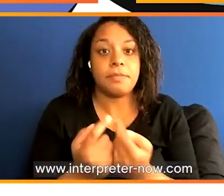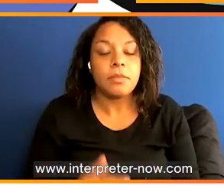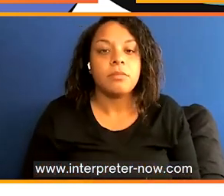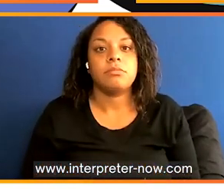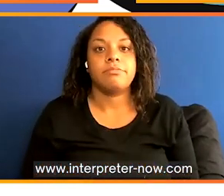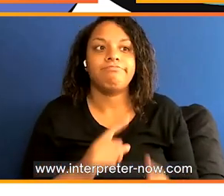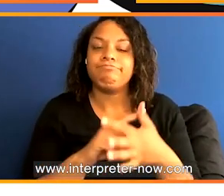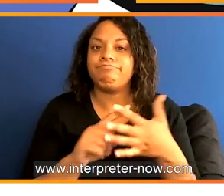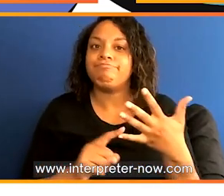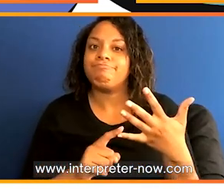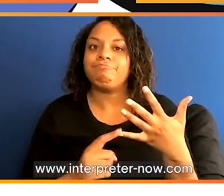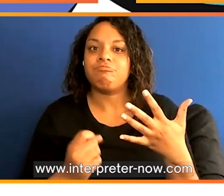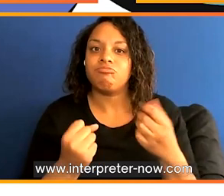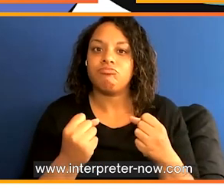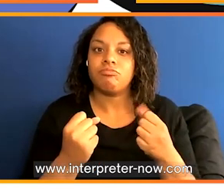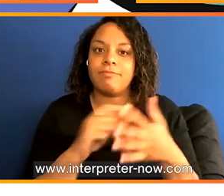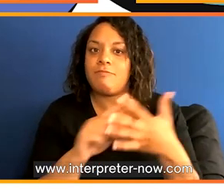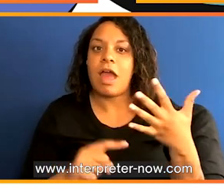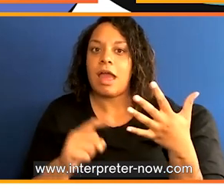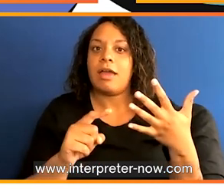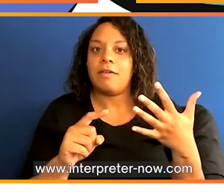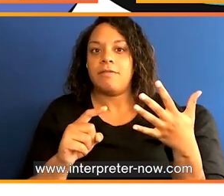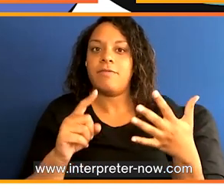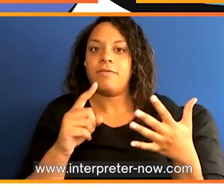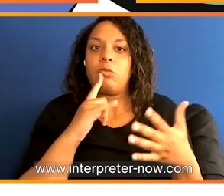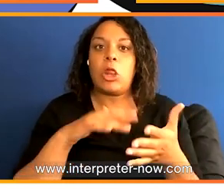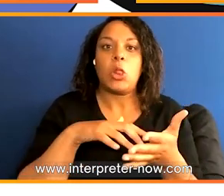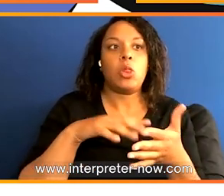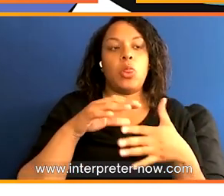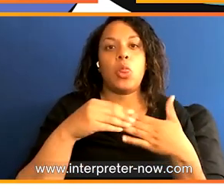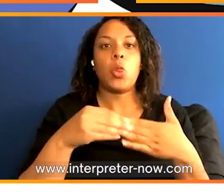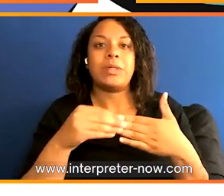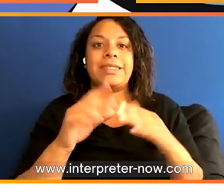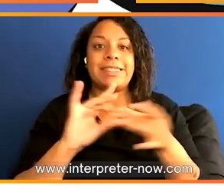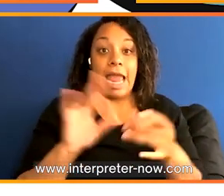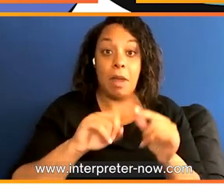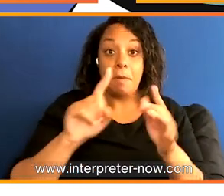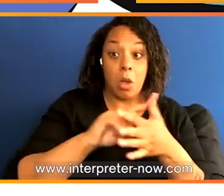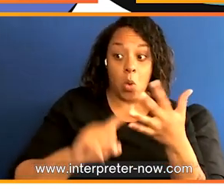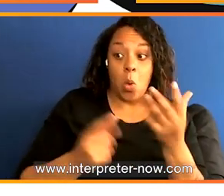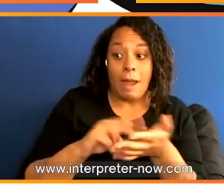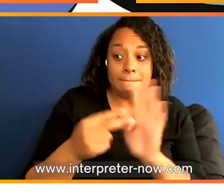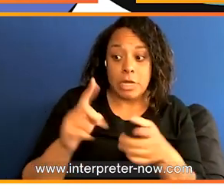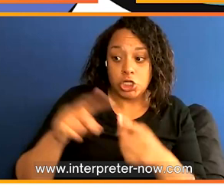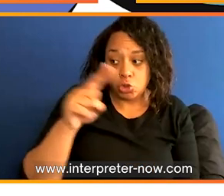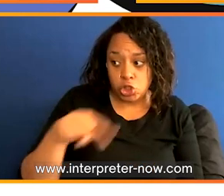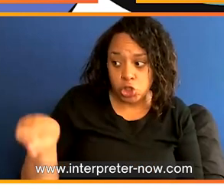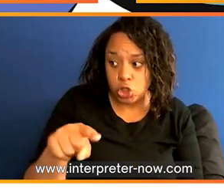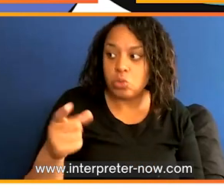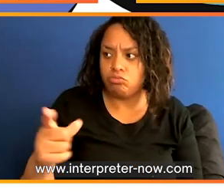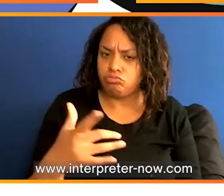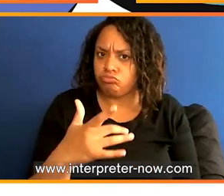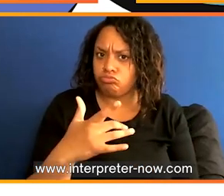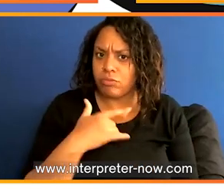team, we've come up with these 5 straw man statements. What do these mean to you? And does this resonate